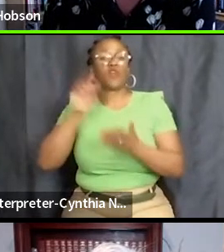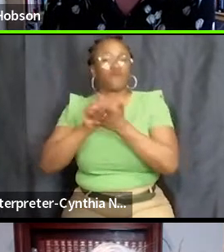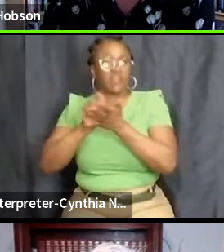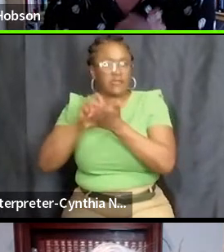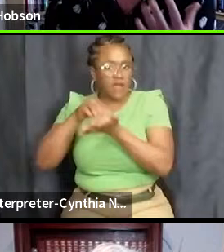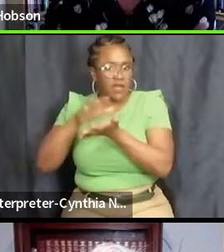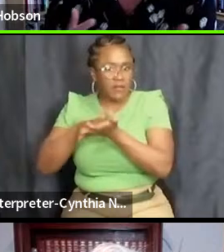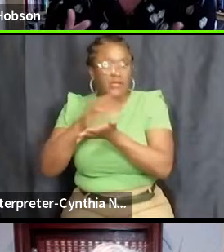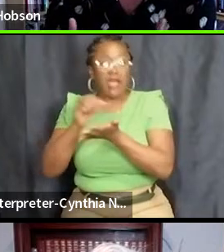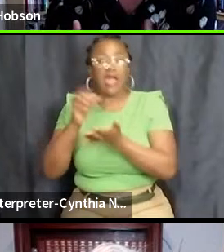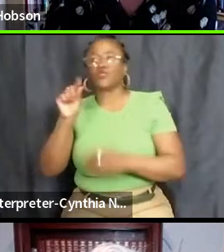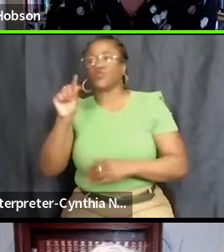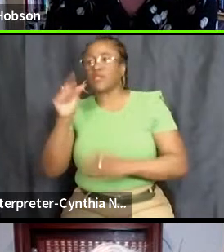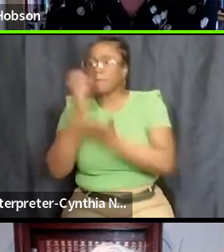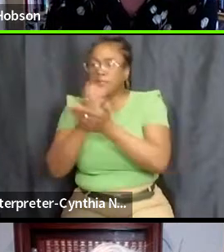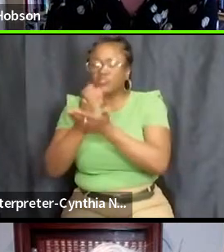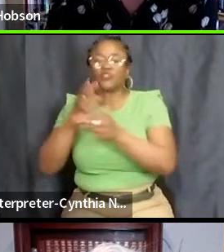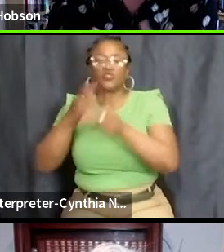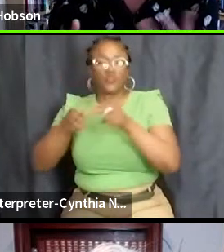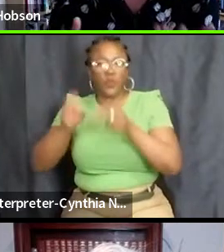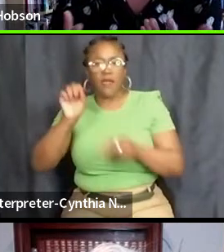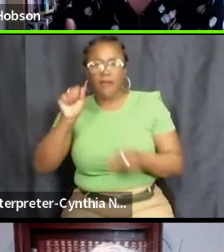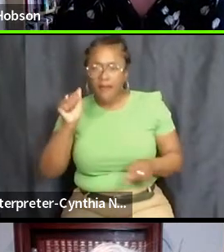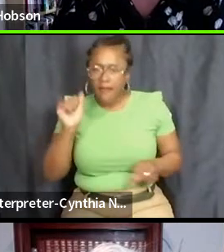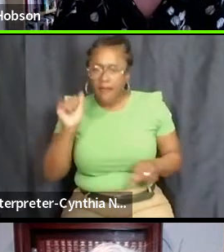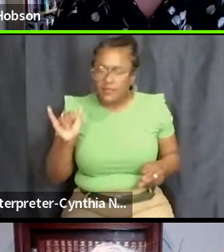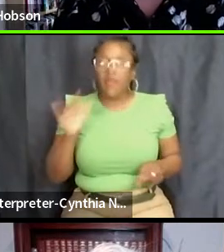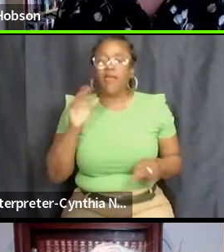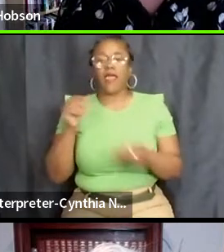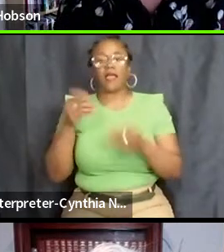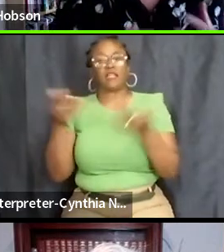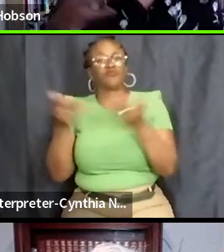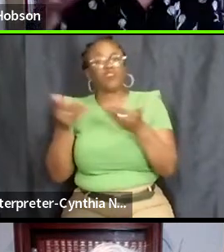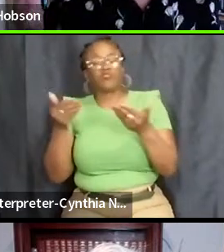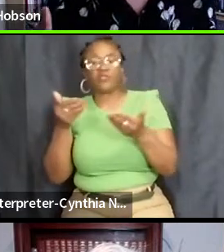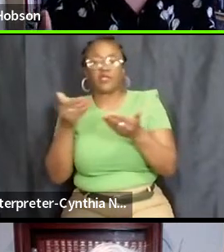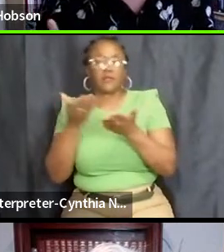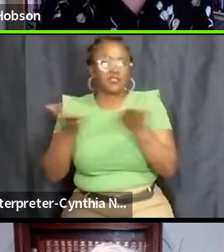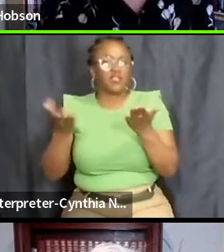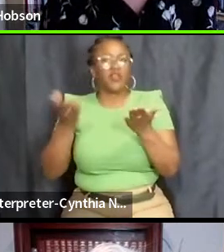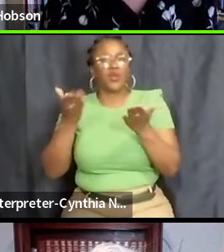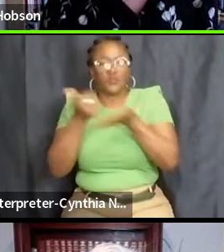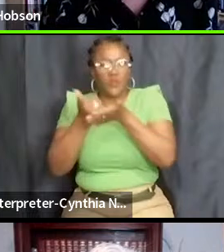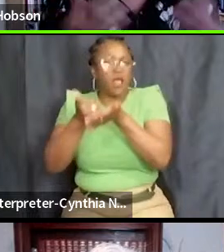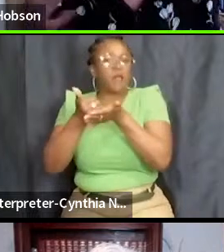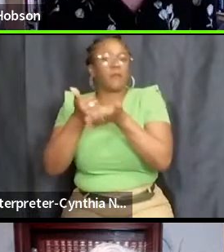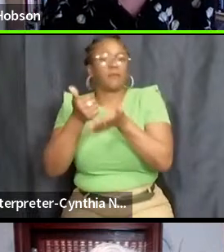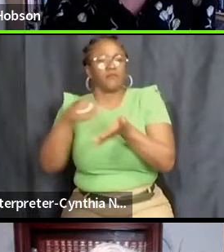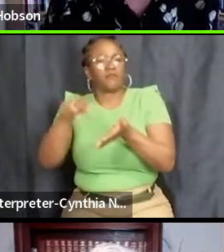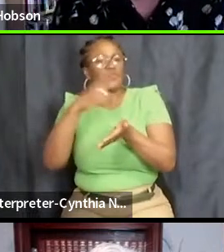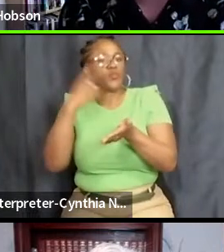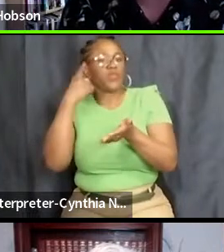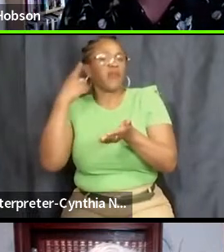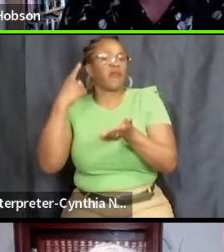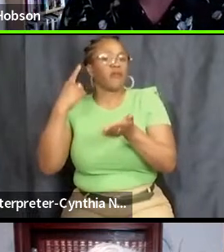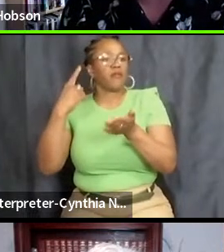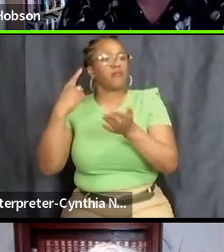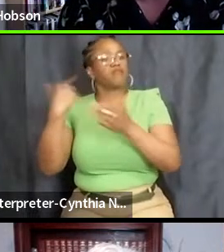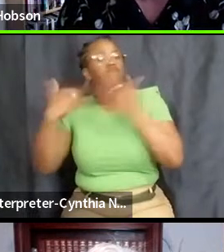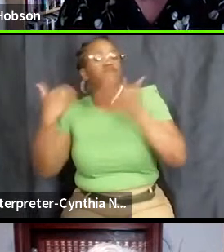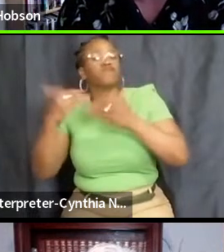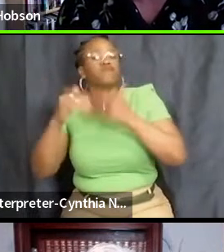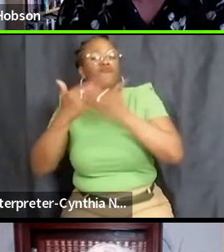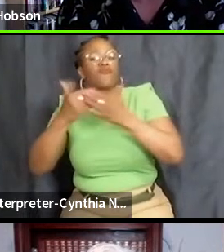20 images and some short essays, and as well as introductory material to kind of help you think through all this